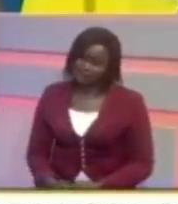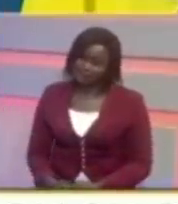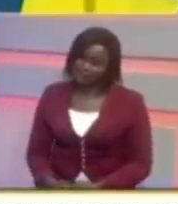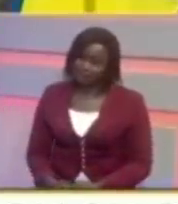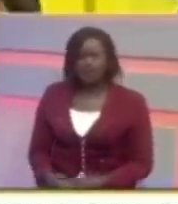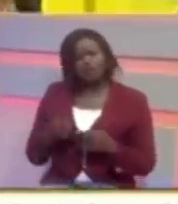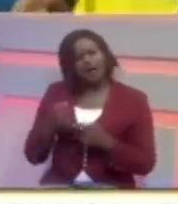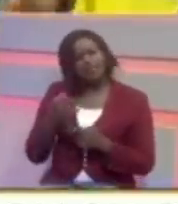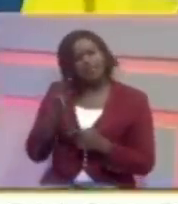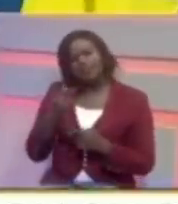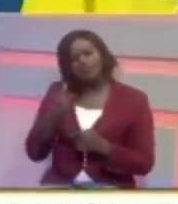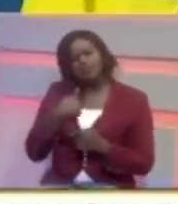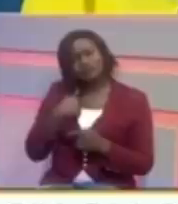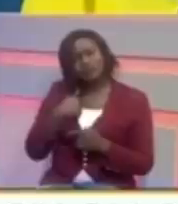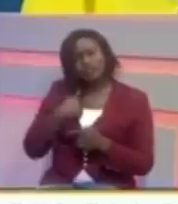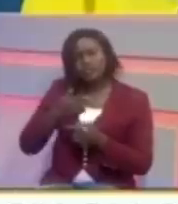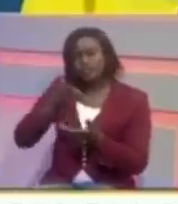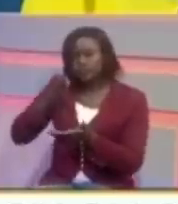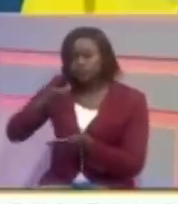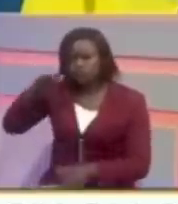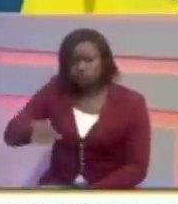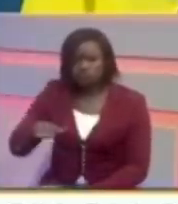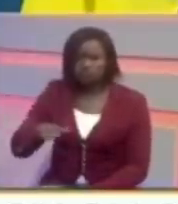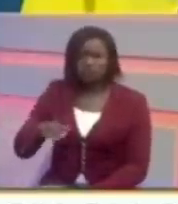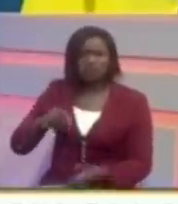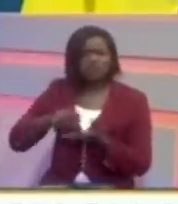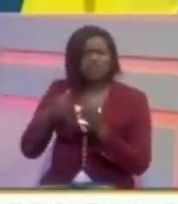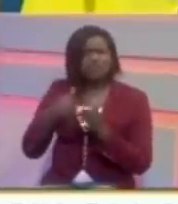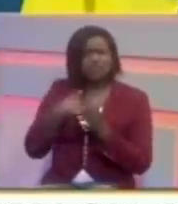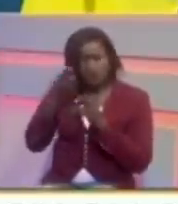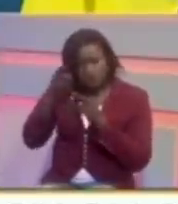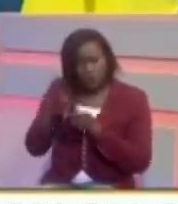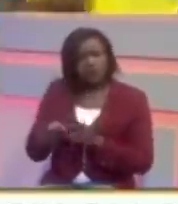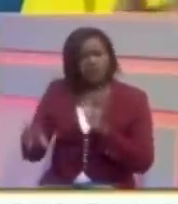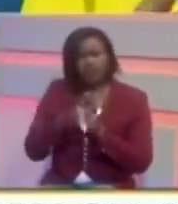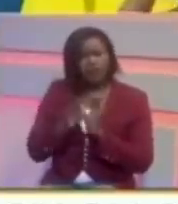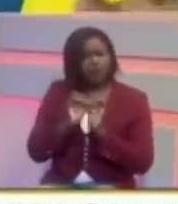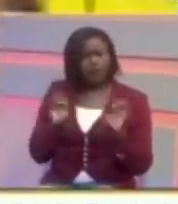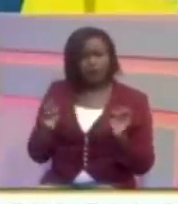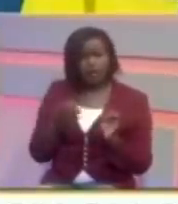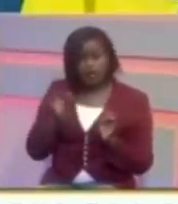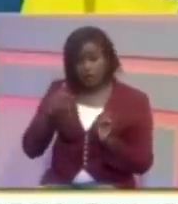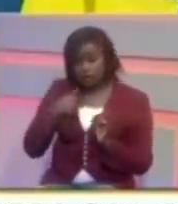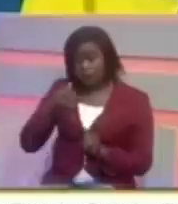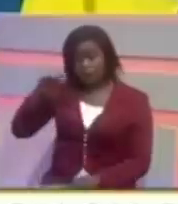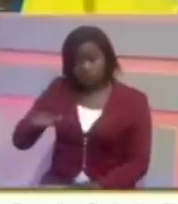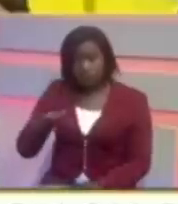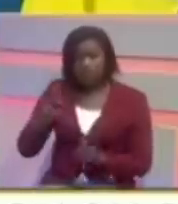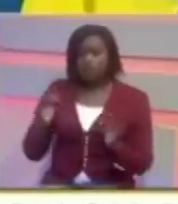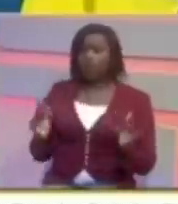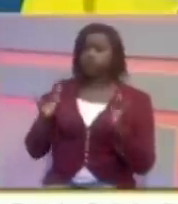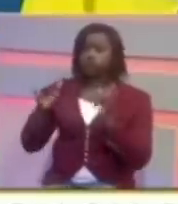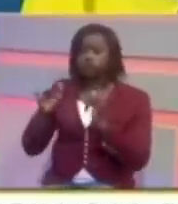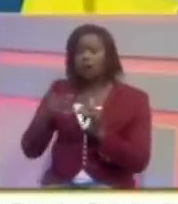But if I stop, then I'm against the measures. Because when I stop, people gather to hear what I'm